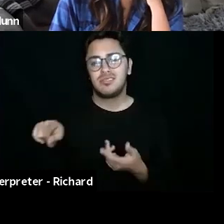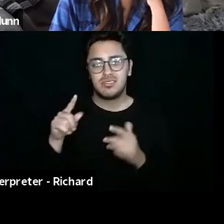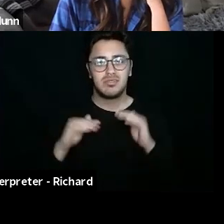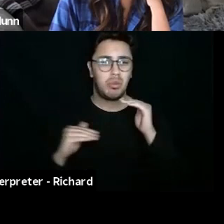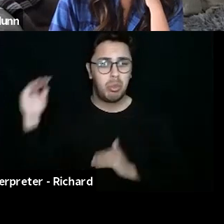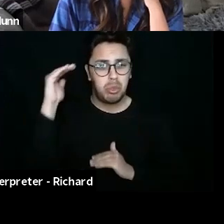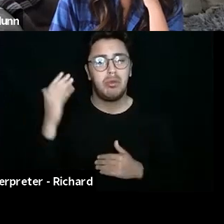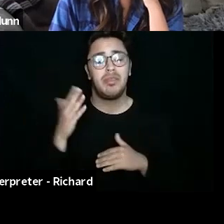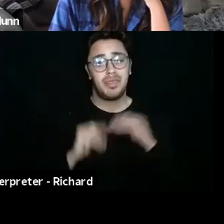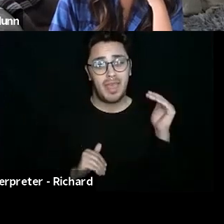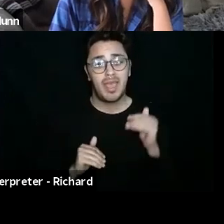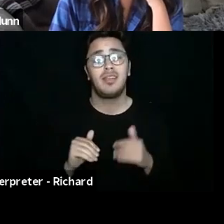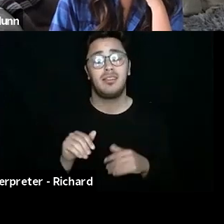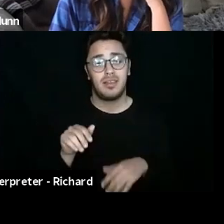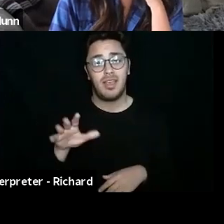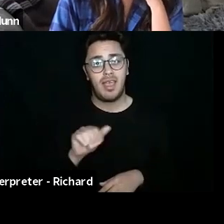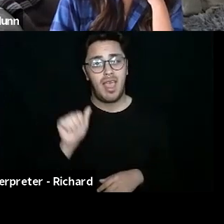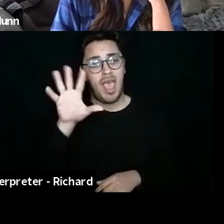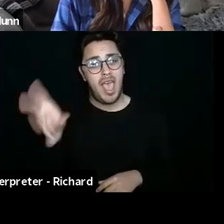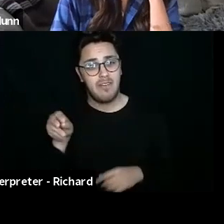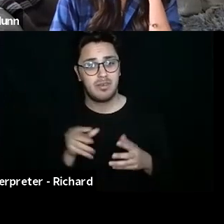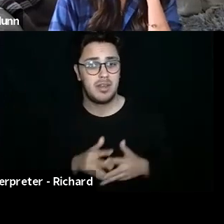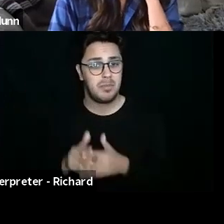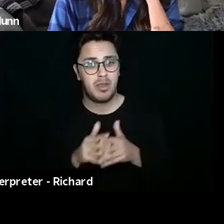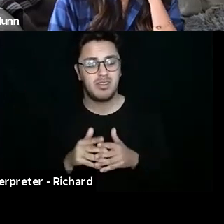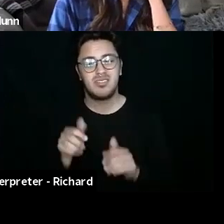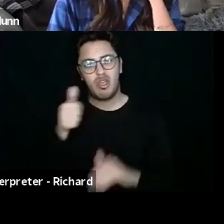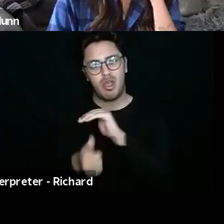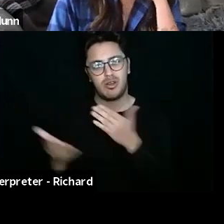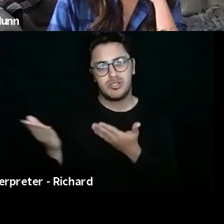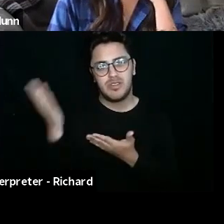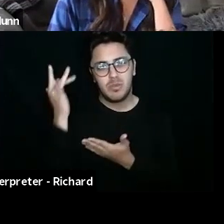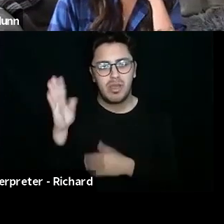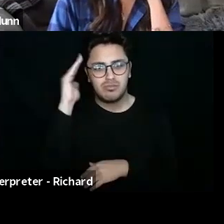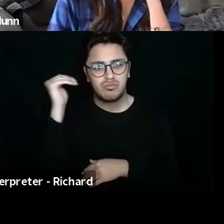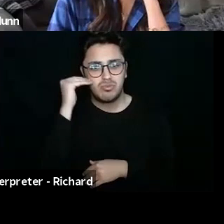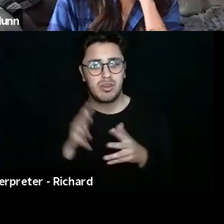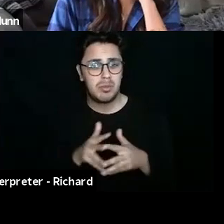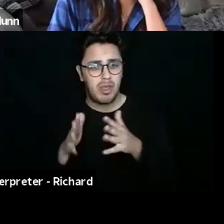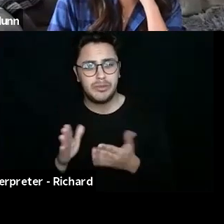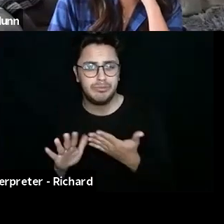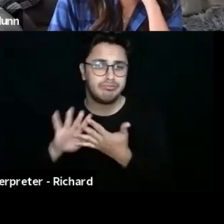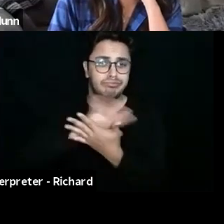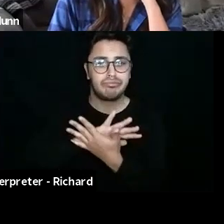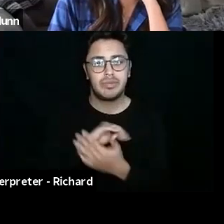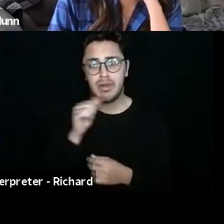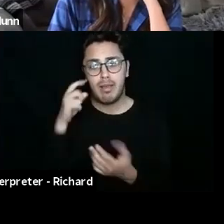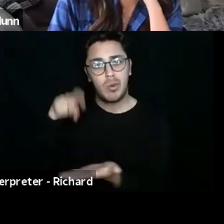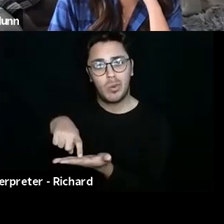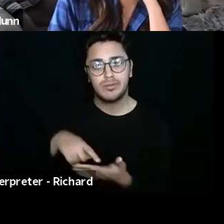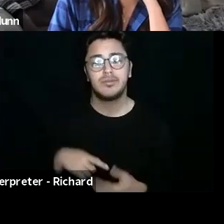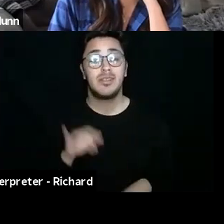exceed African Americans, and yet they are underserved because they are invisible. So there's that. But then that model minority myth is